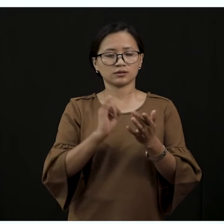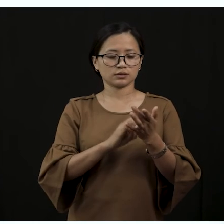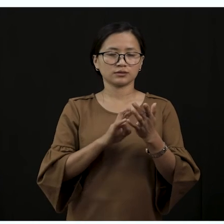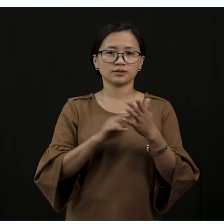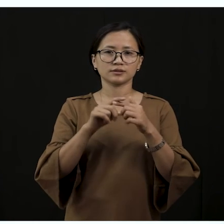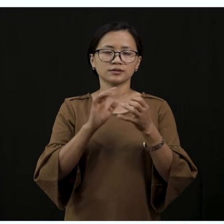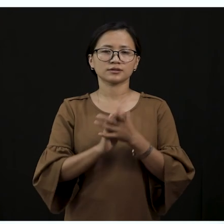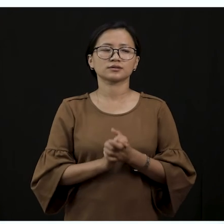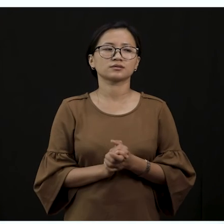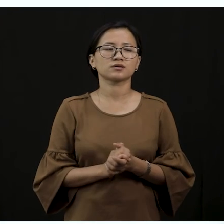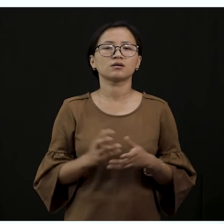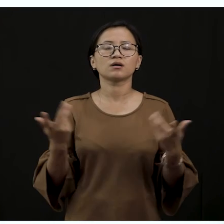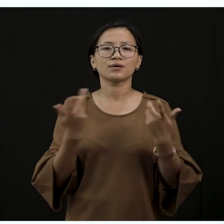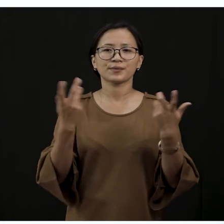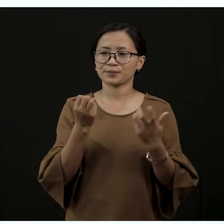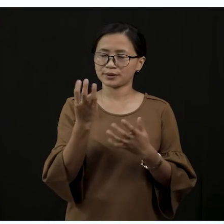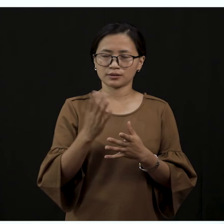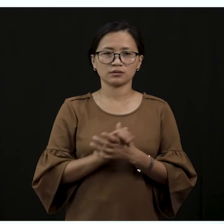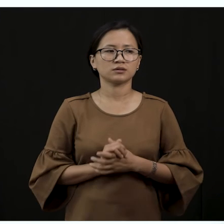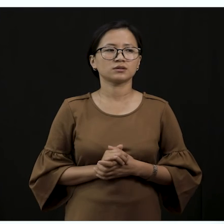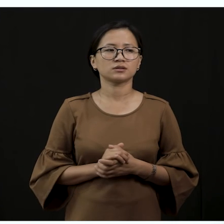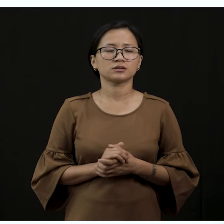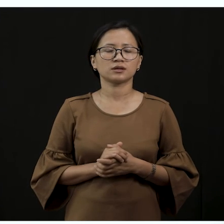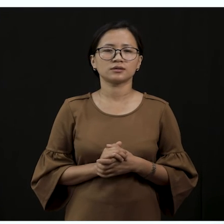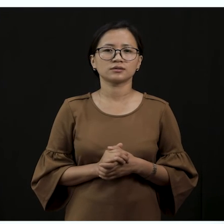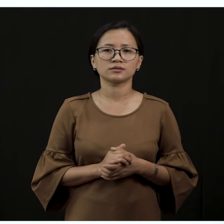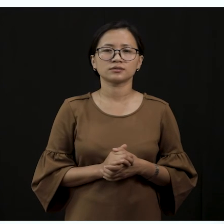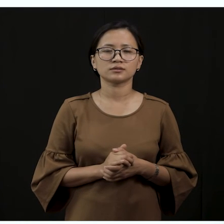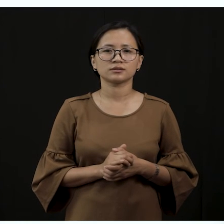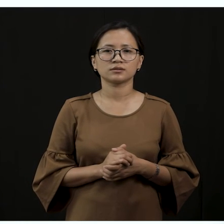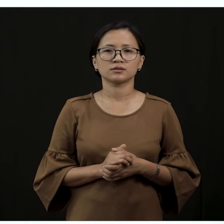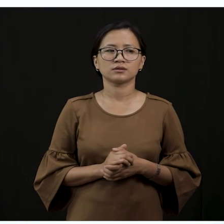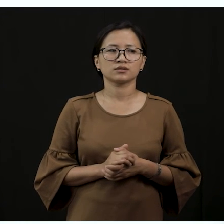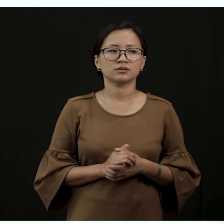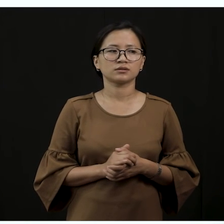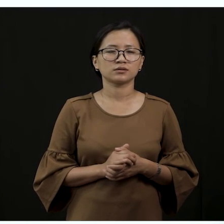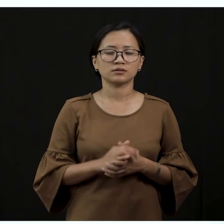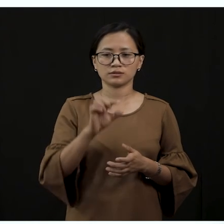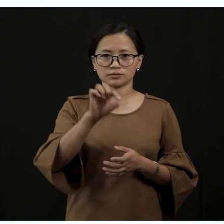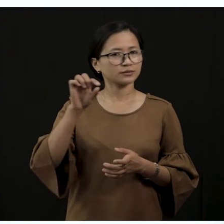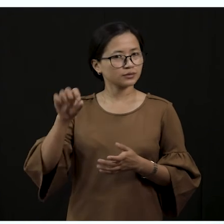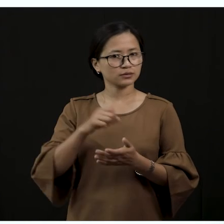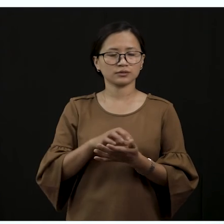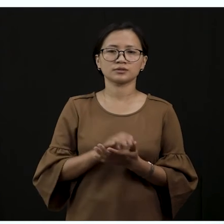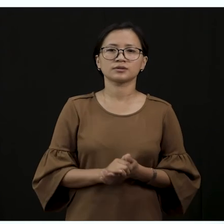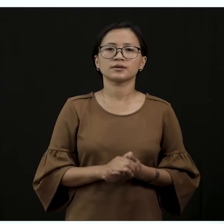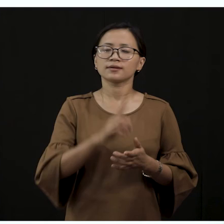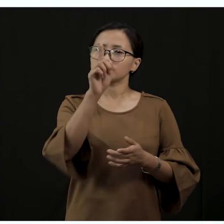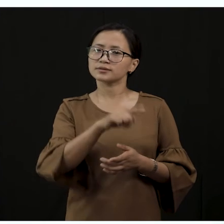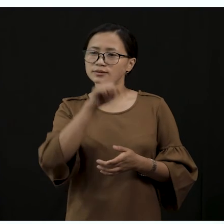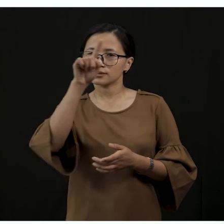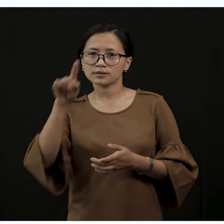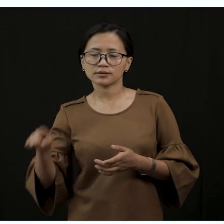means, yes, these lines are slanting lines. Then try to identify the